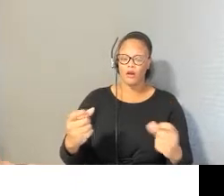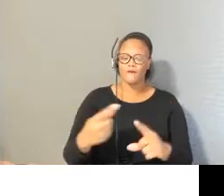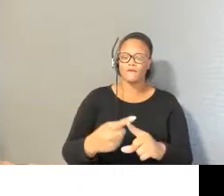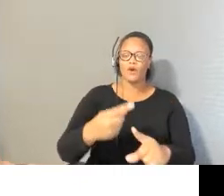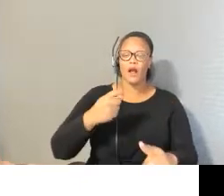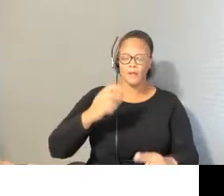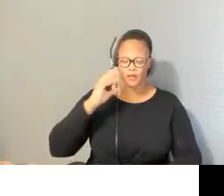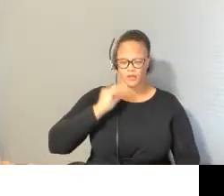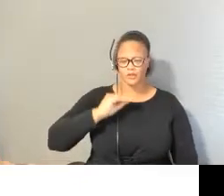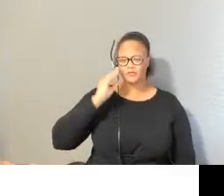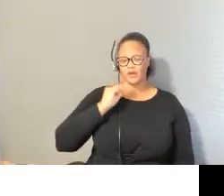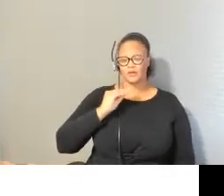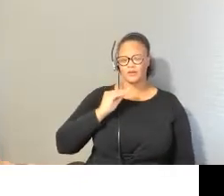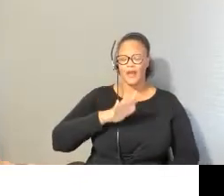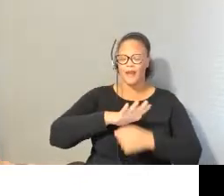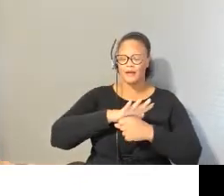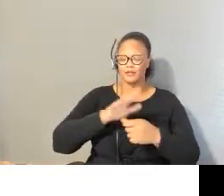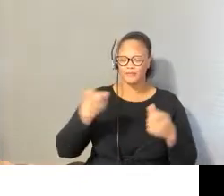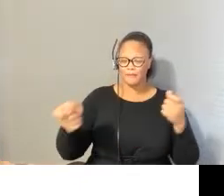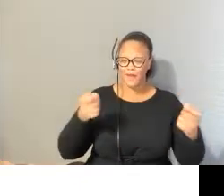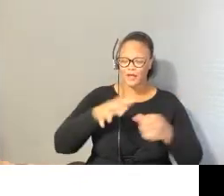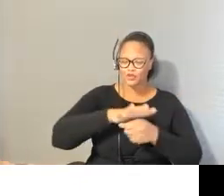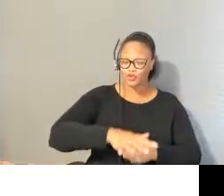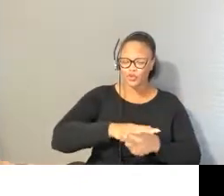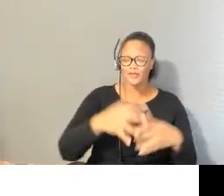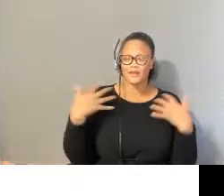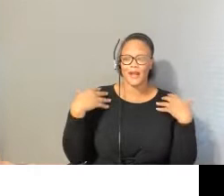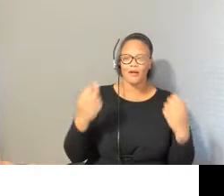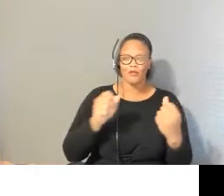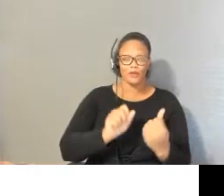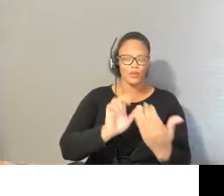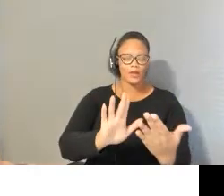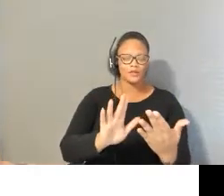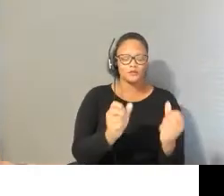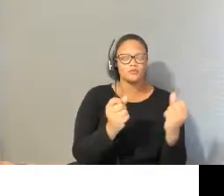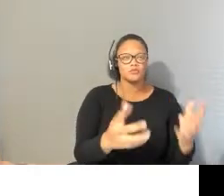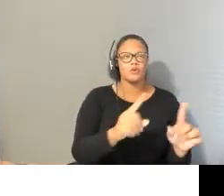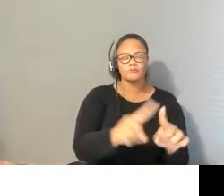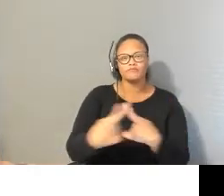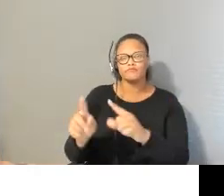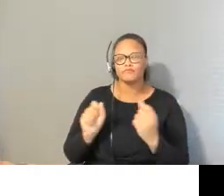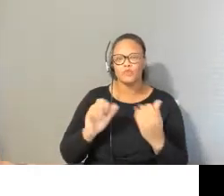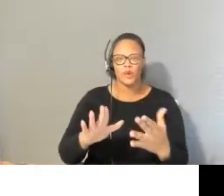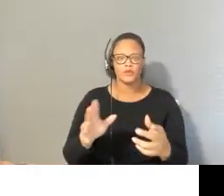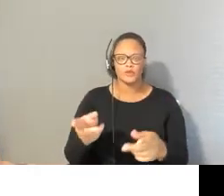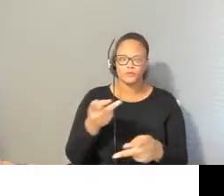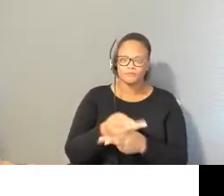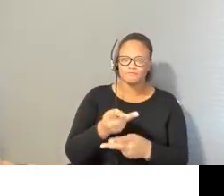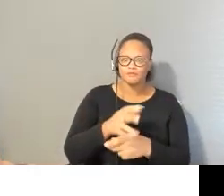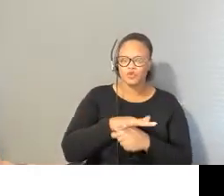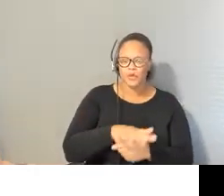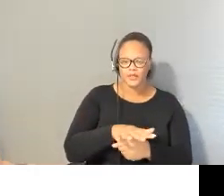healthy ways. How do we manage stress? There are so many ways that we have to understand how to handle that. Disabled